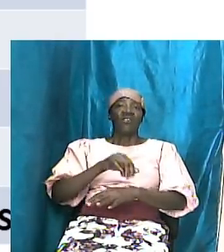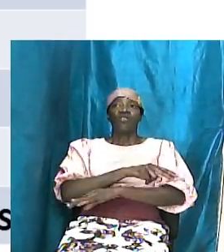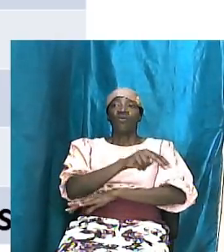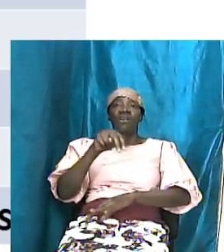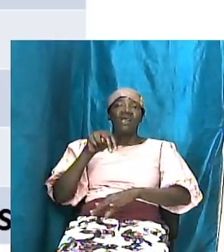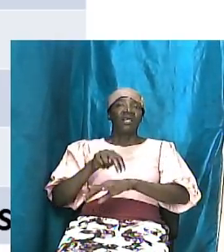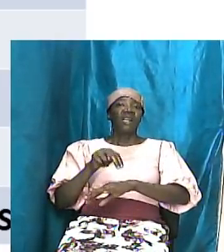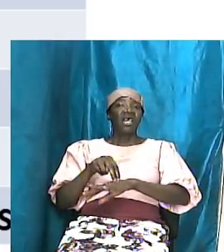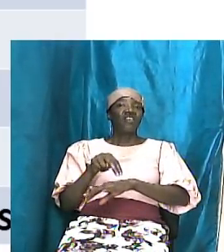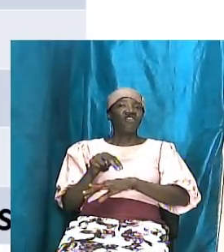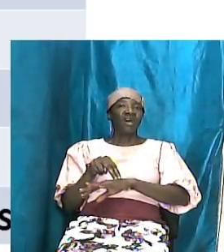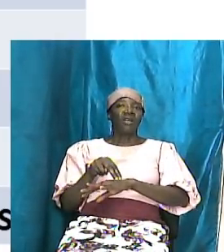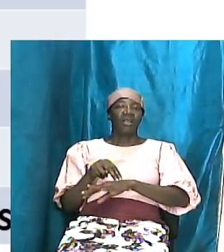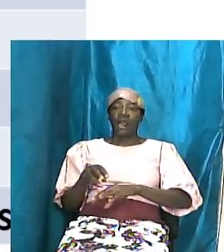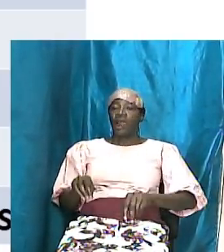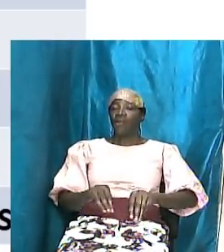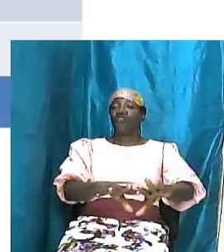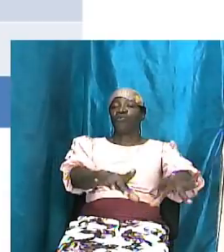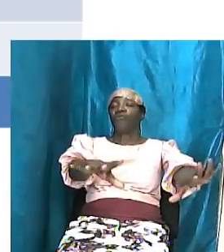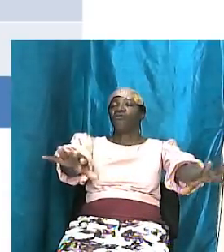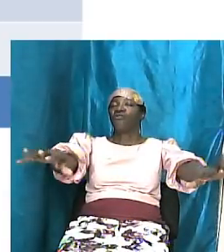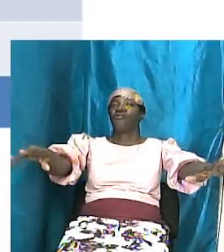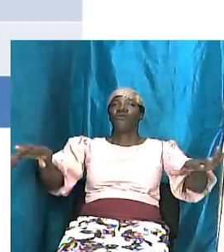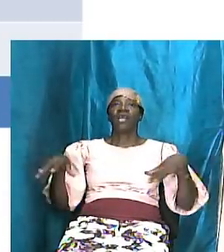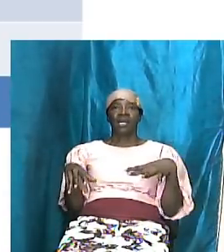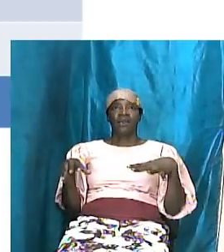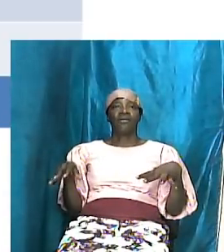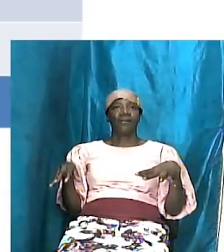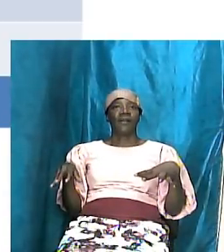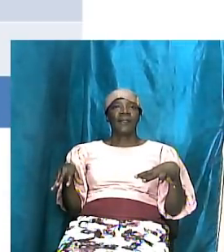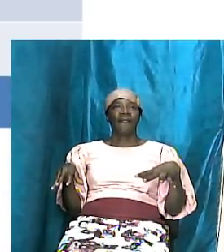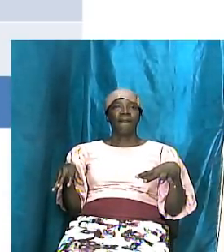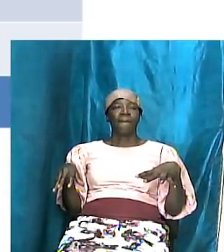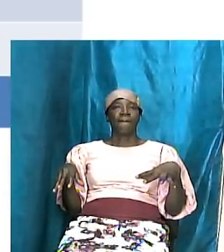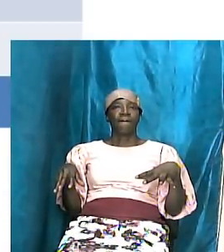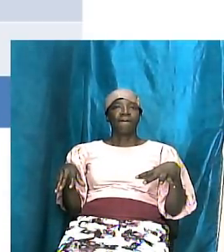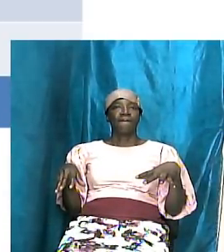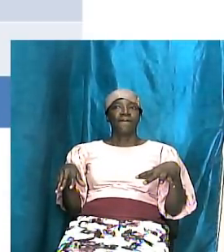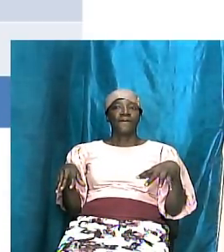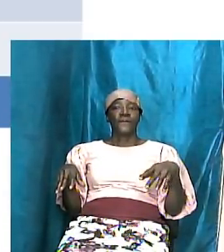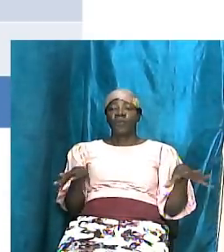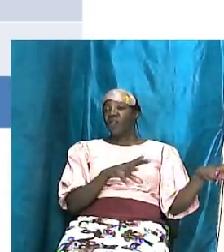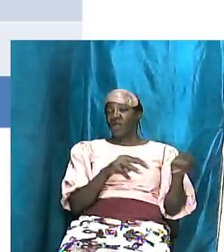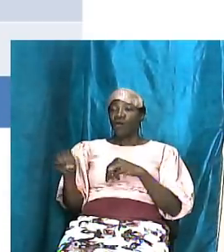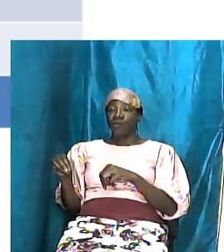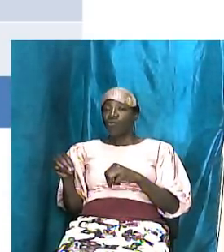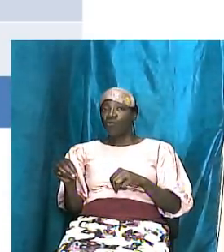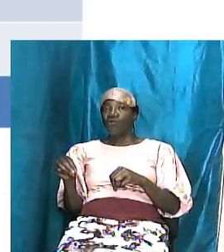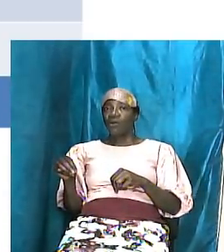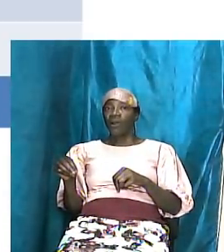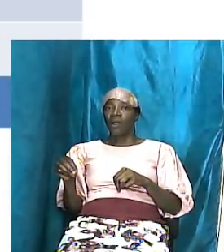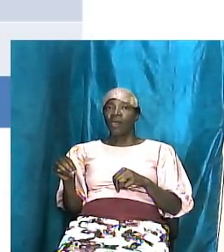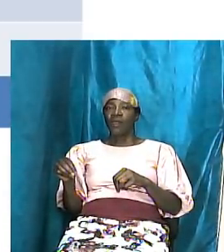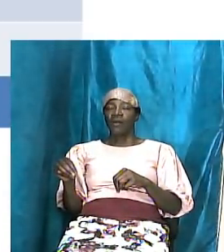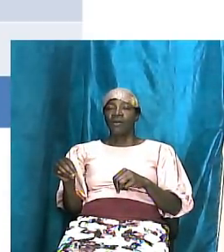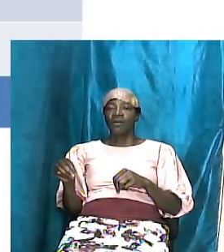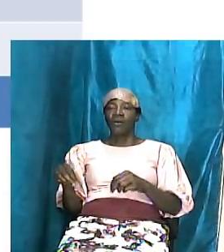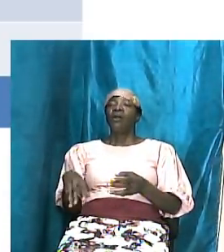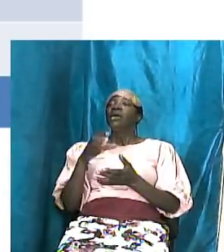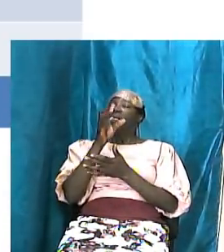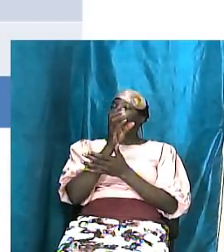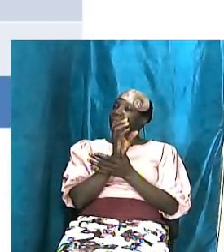were dispersed. So as we then move on from there, we go